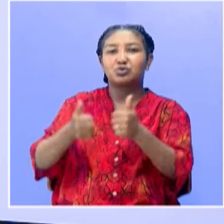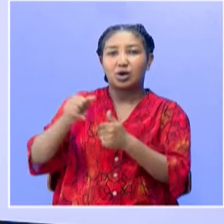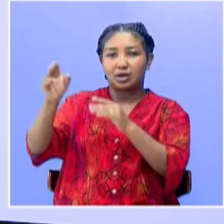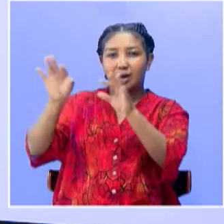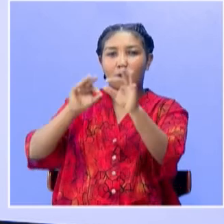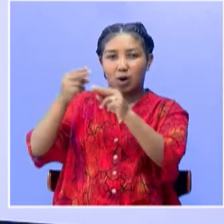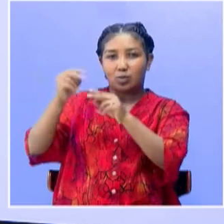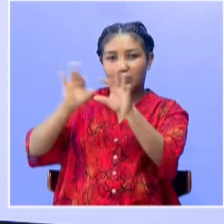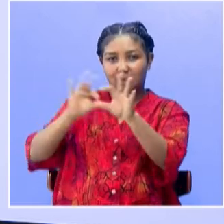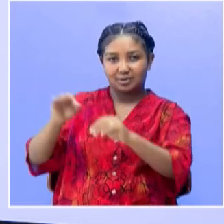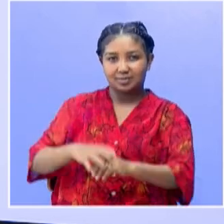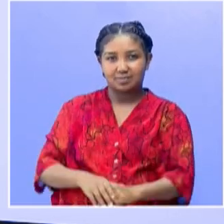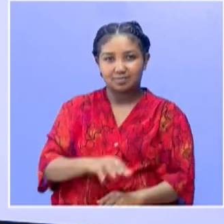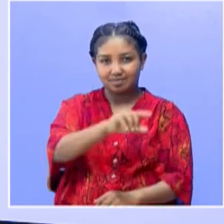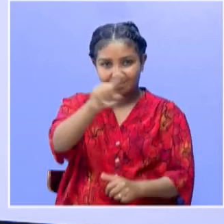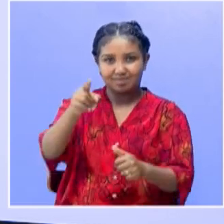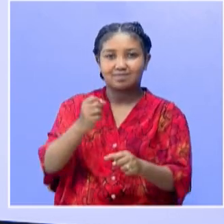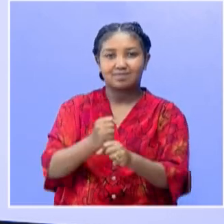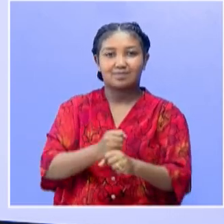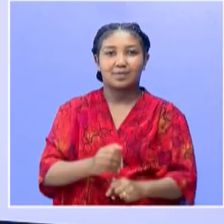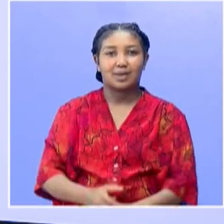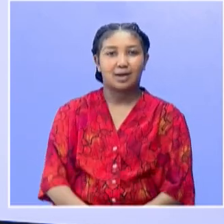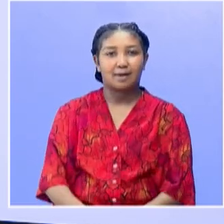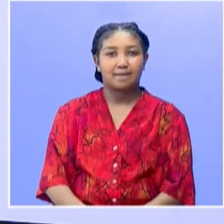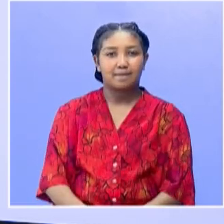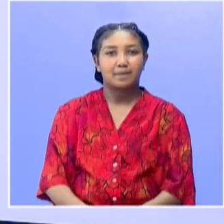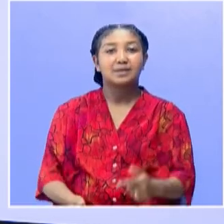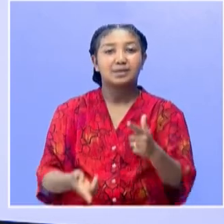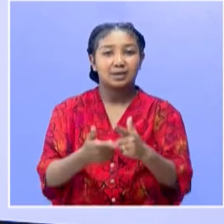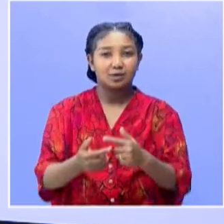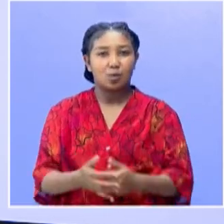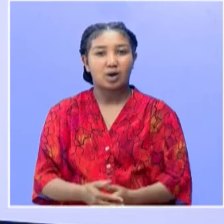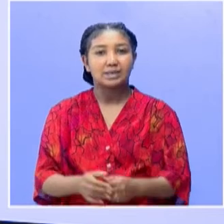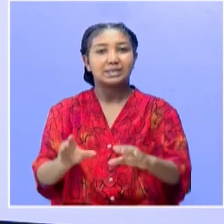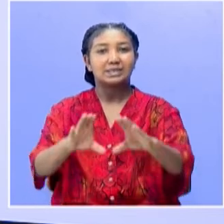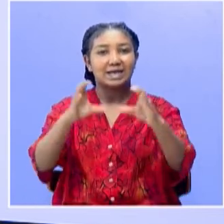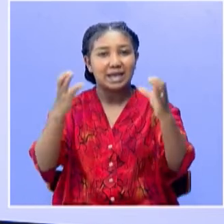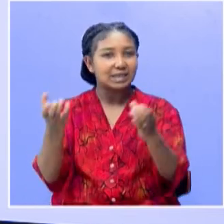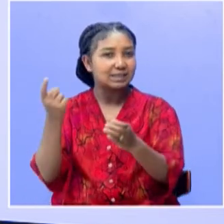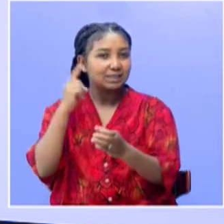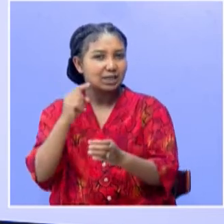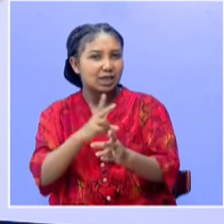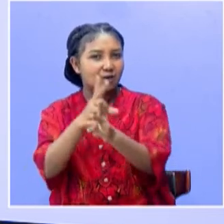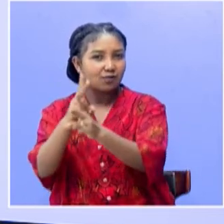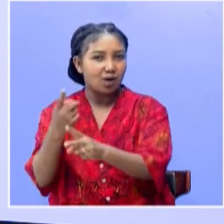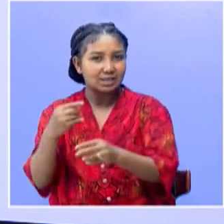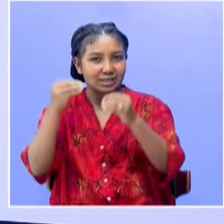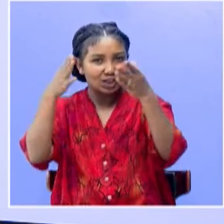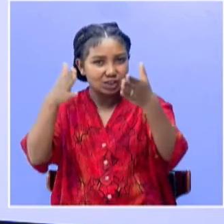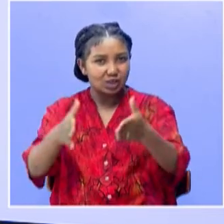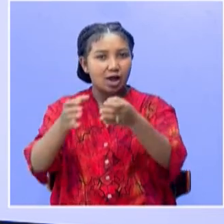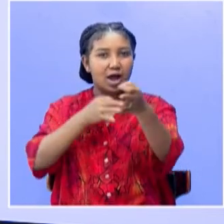sentence? That's your first activity. The second one. The class listened carefully as the